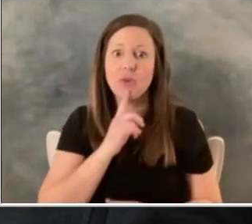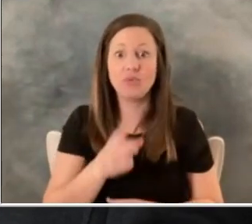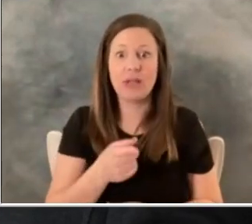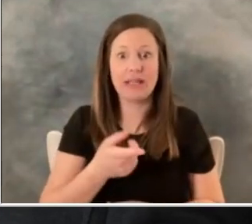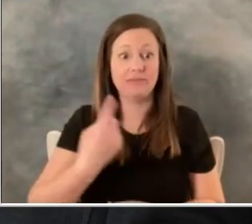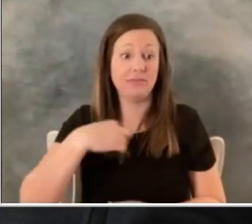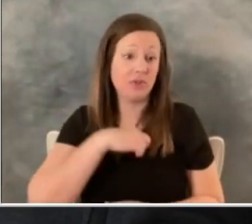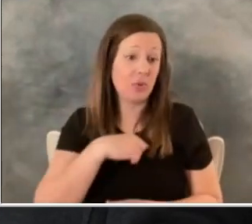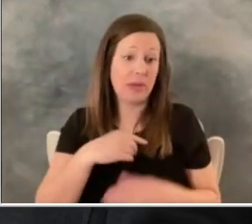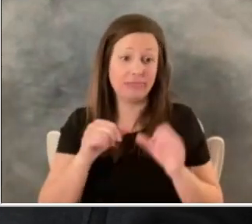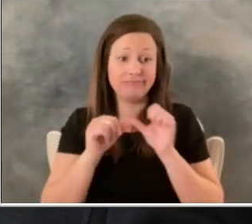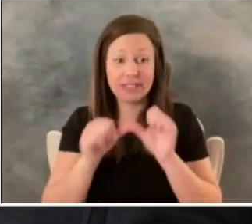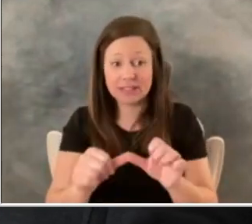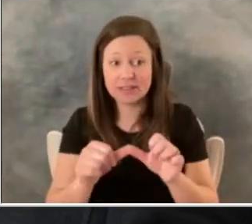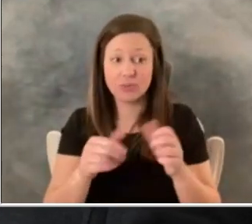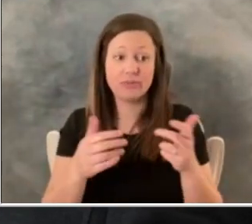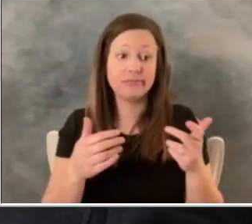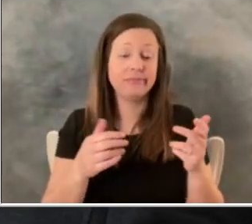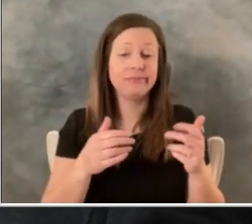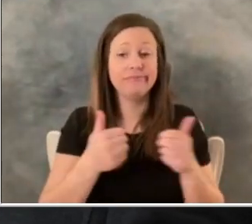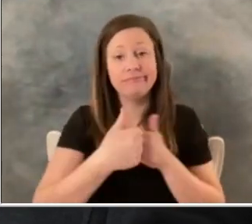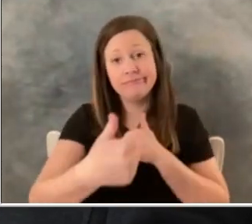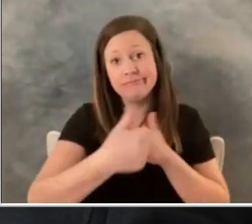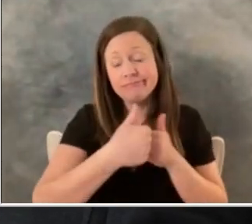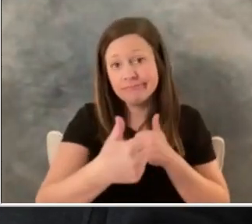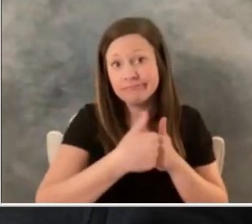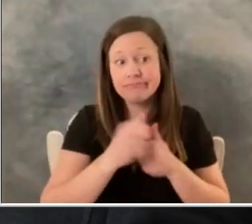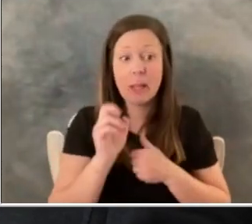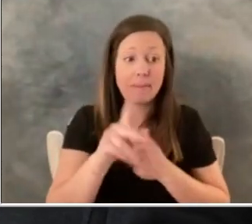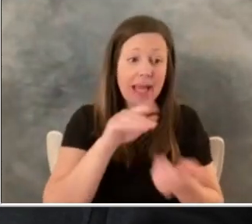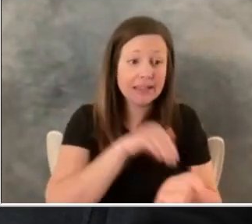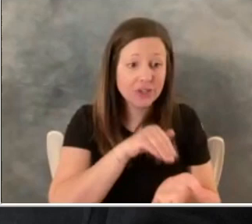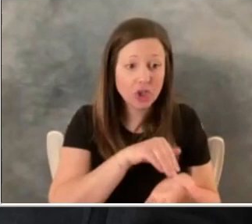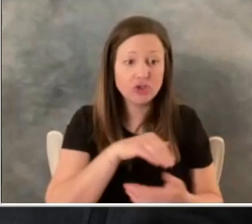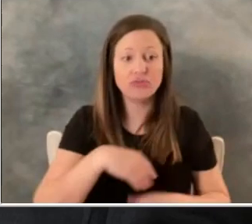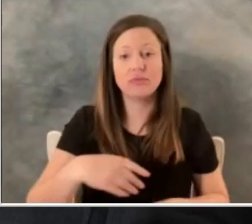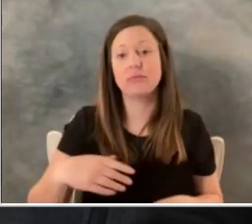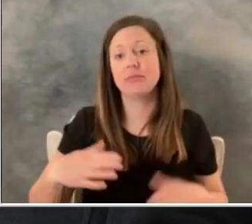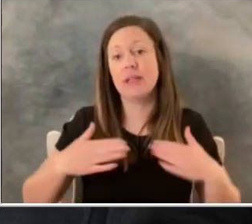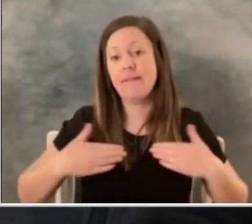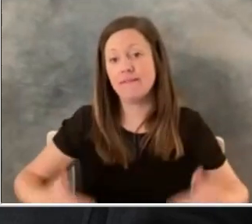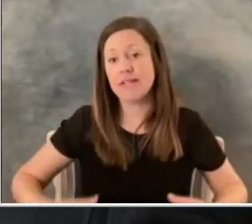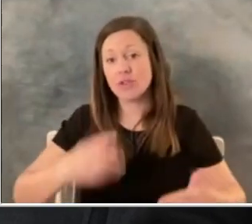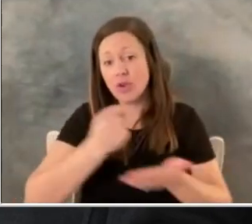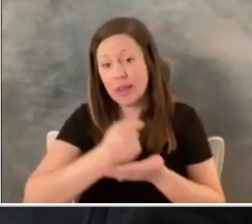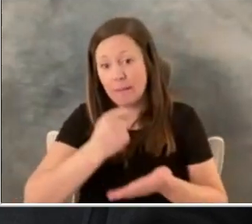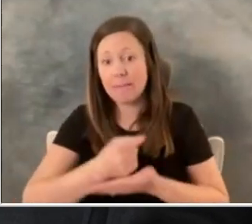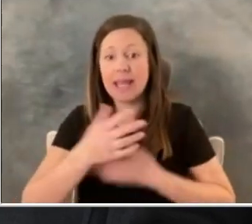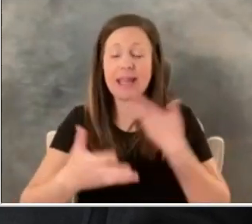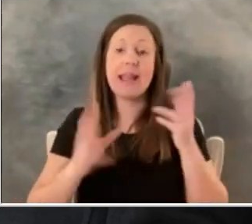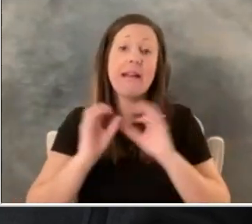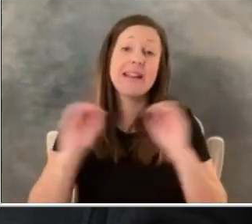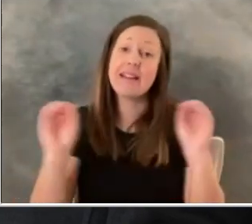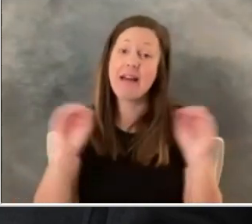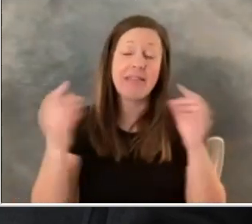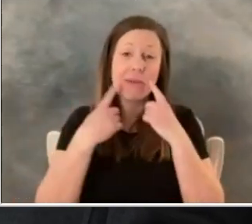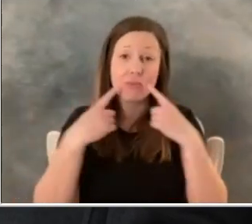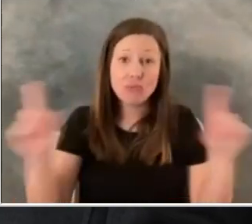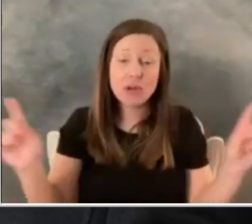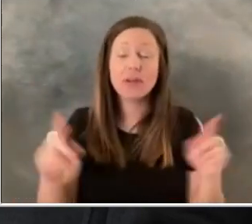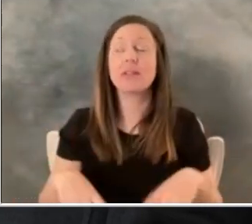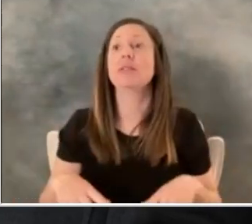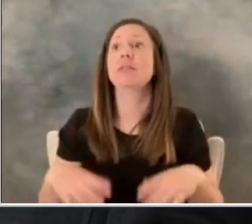the doctor. We'd do physical therapy, and just nothing was working. And finally got an MRI, and of course that